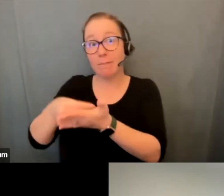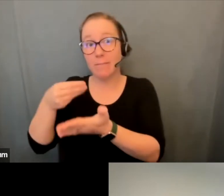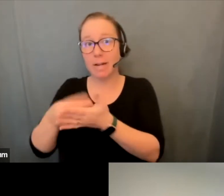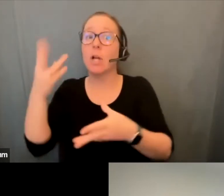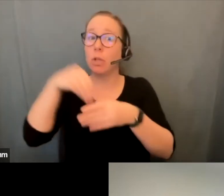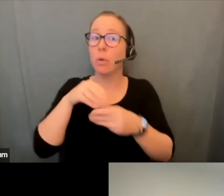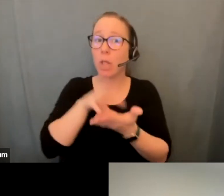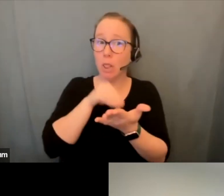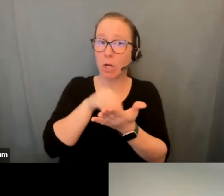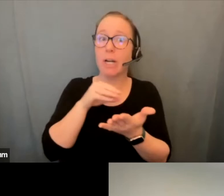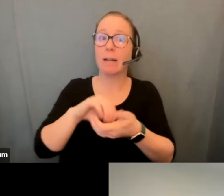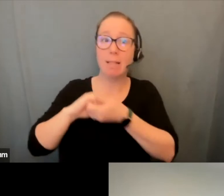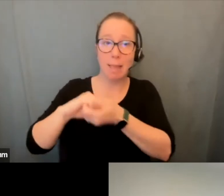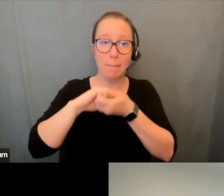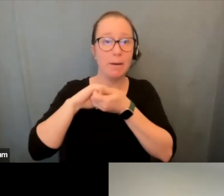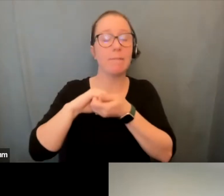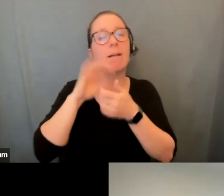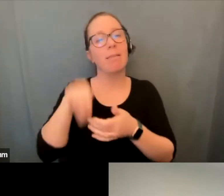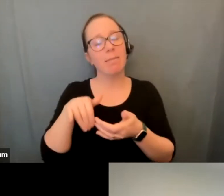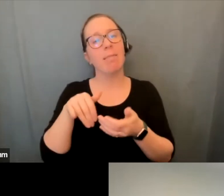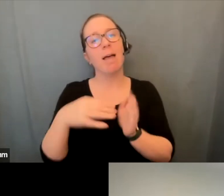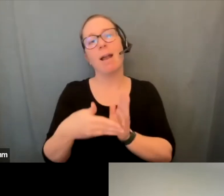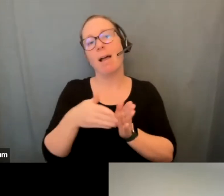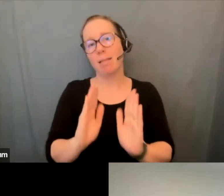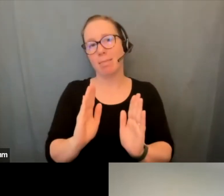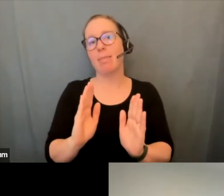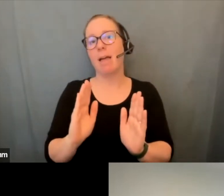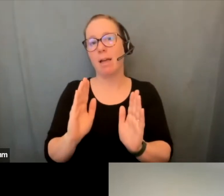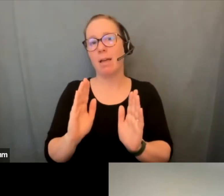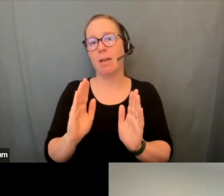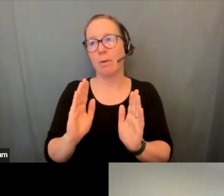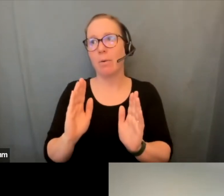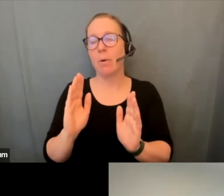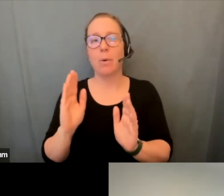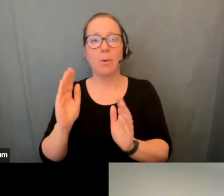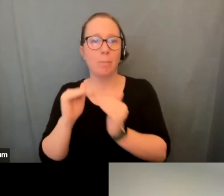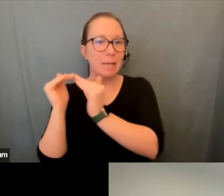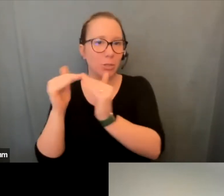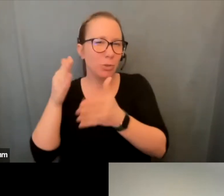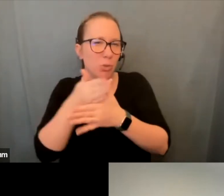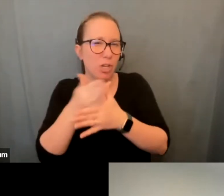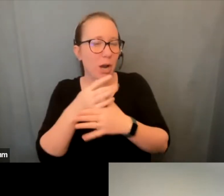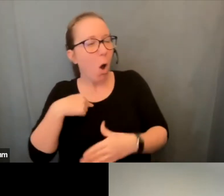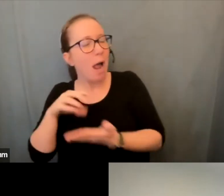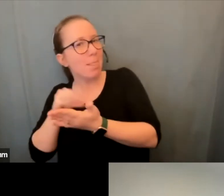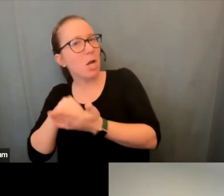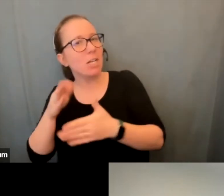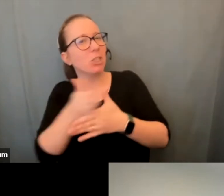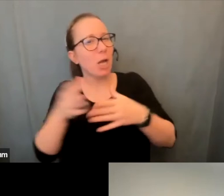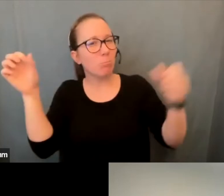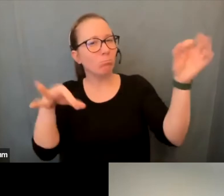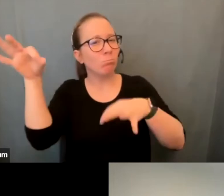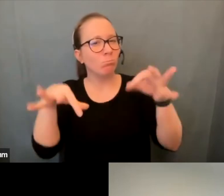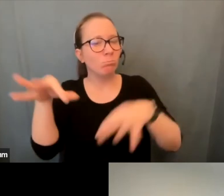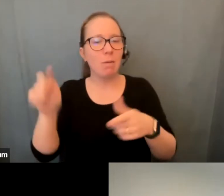collaborative, which will allow for peers to share what they're learning through this process, as well as a 20-hour-a-week position that